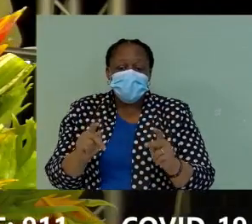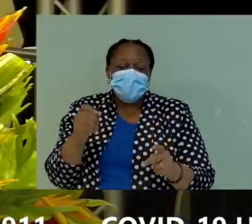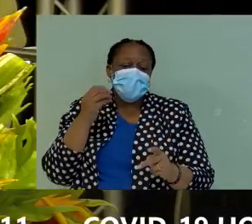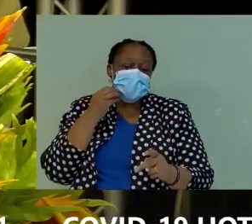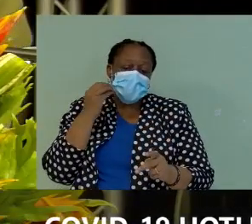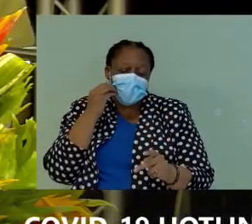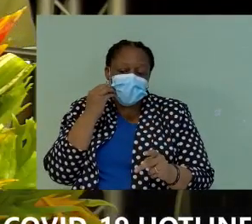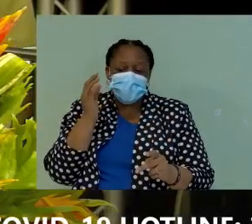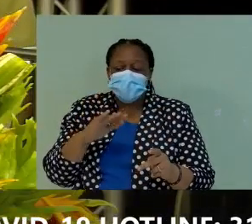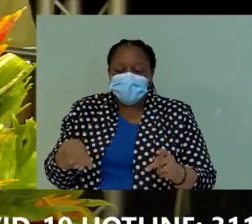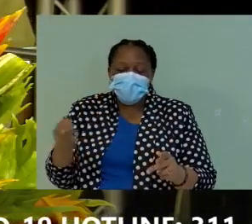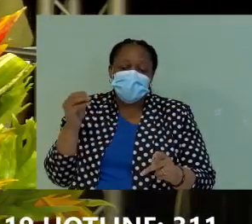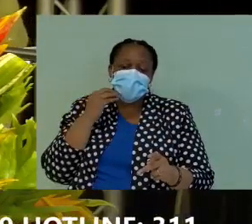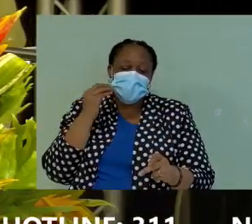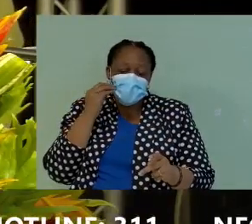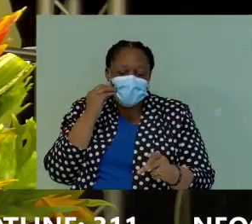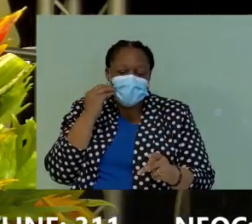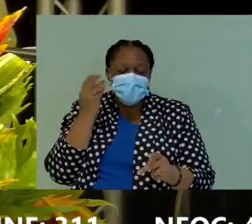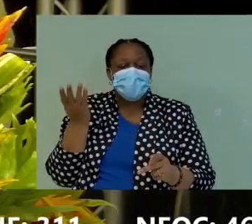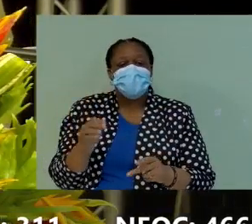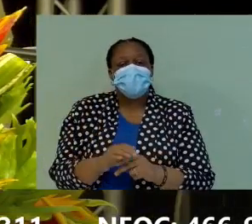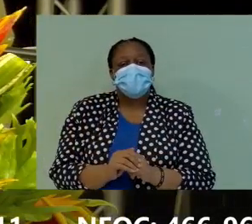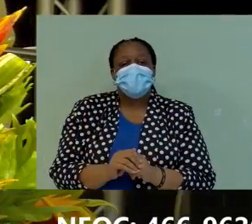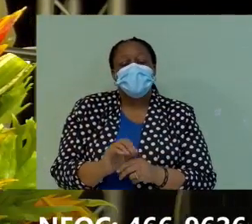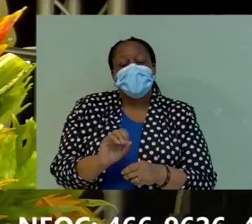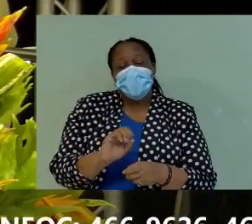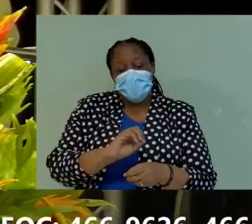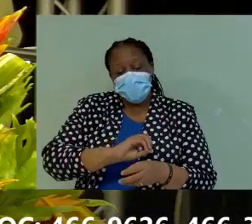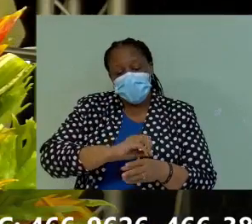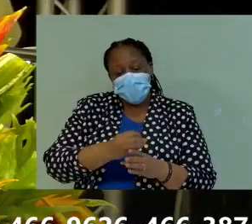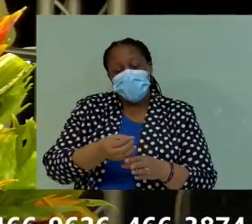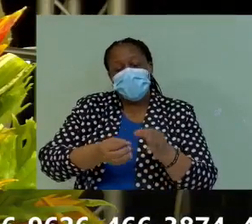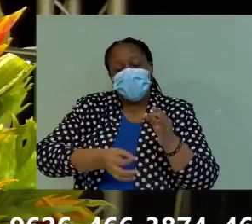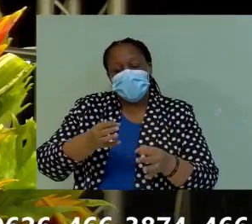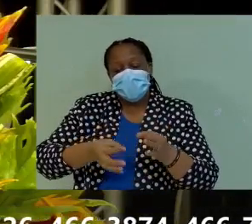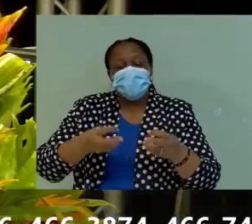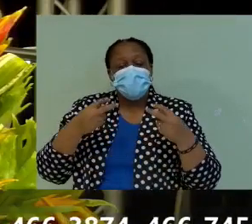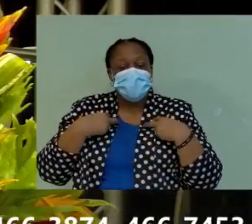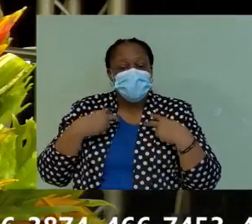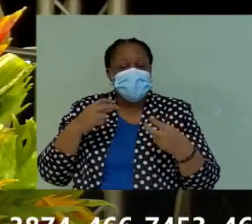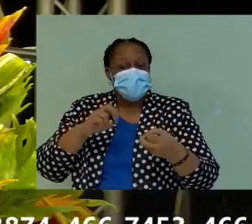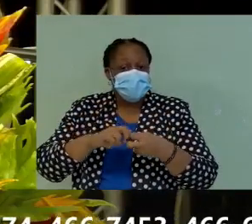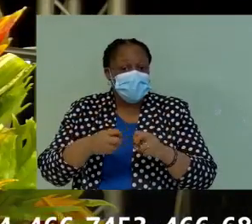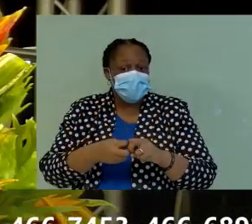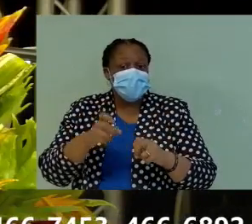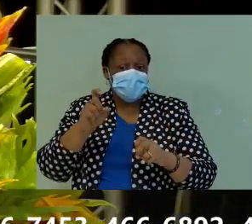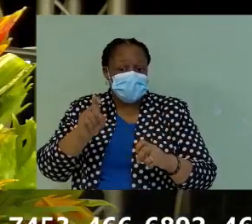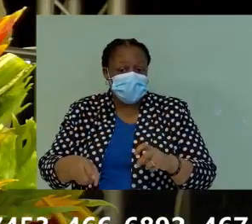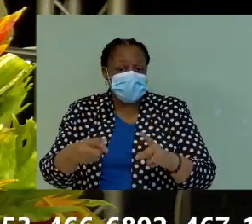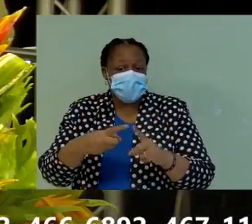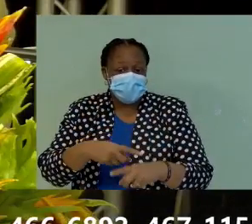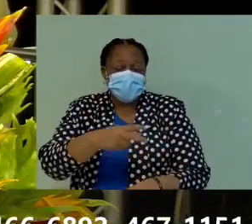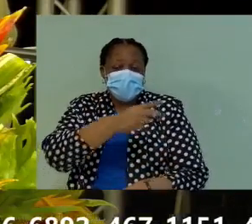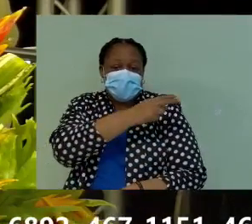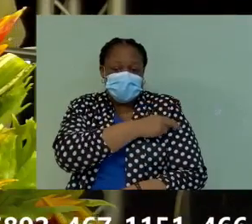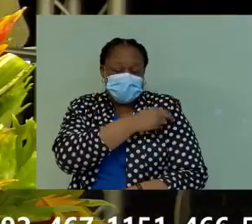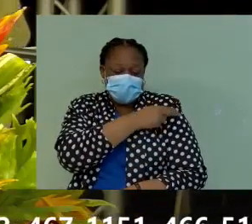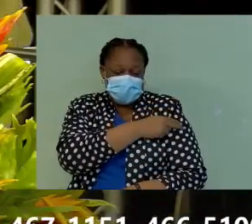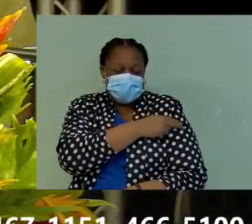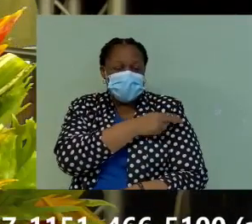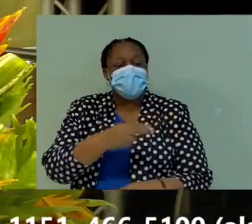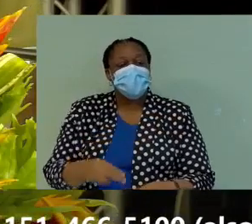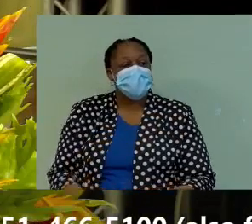or essential travel for medical emergencies. And of course, the